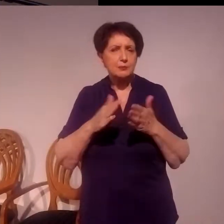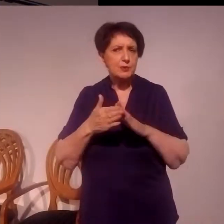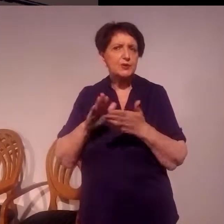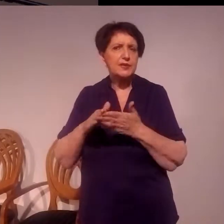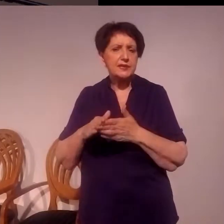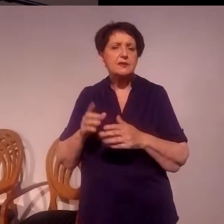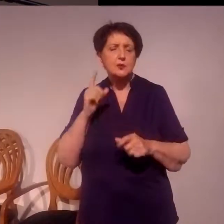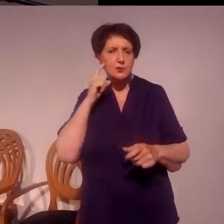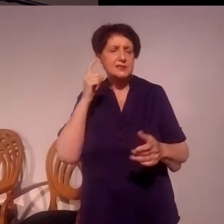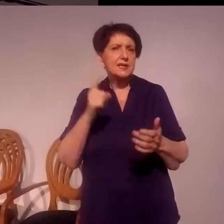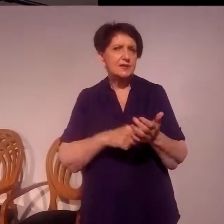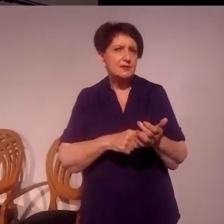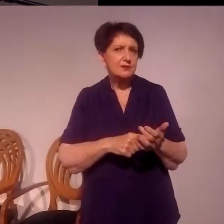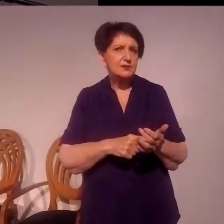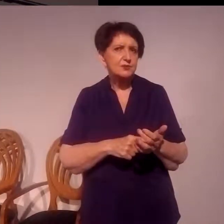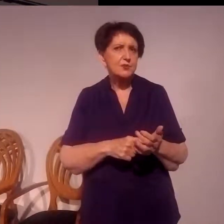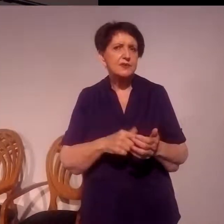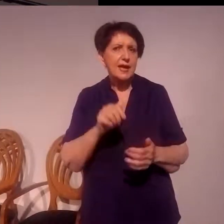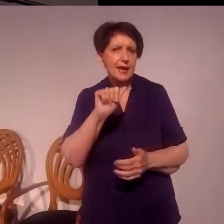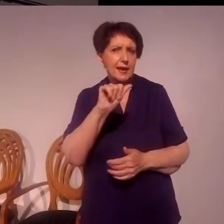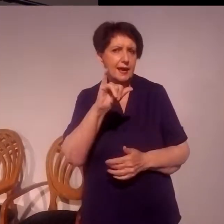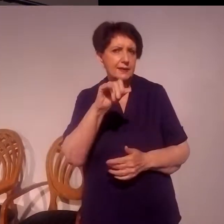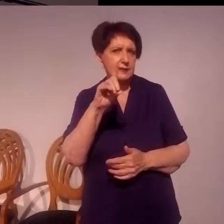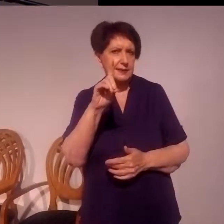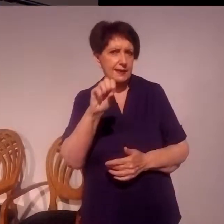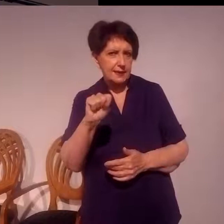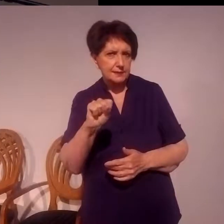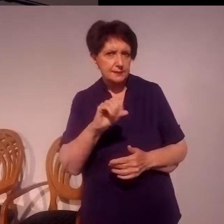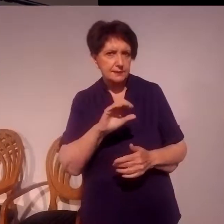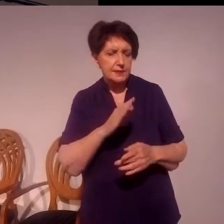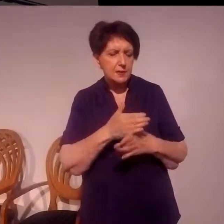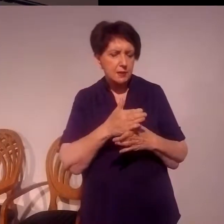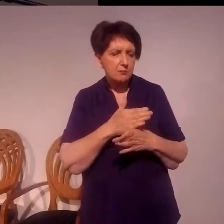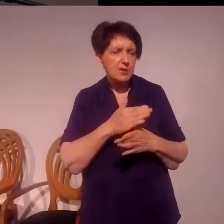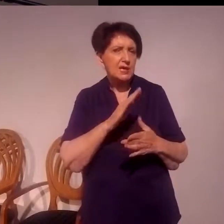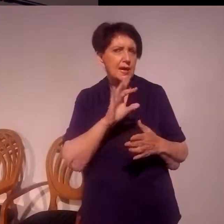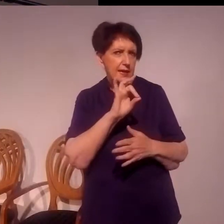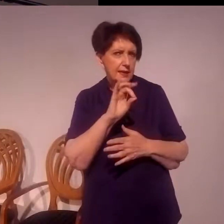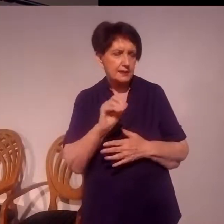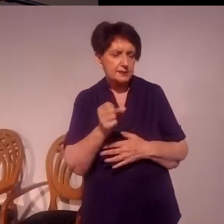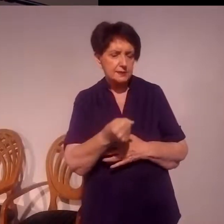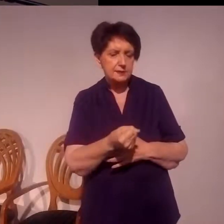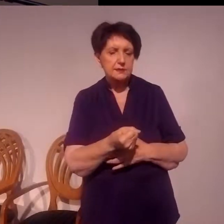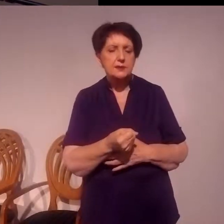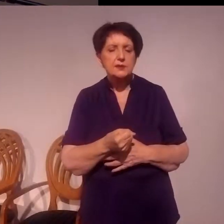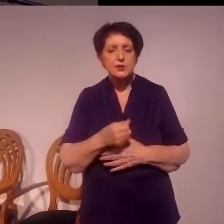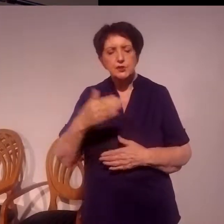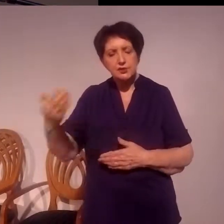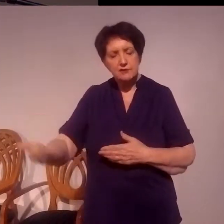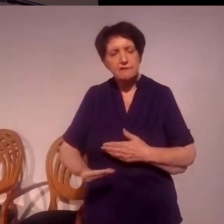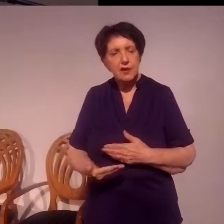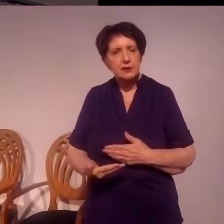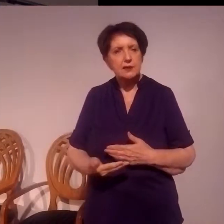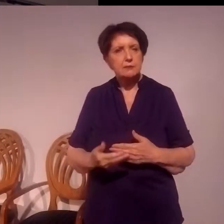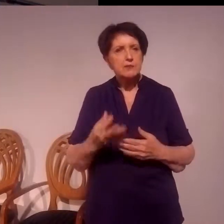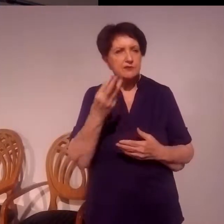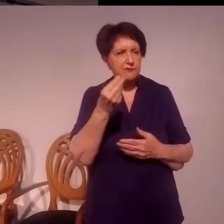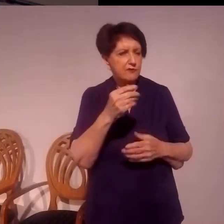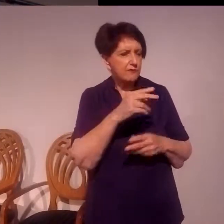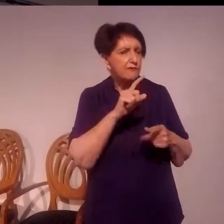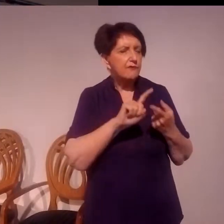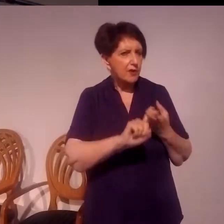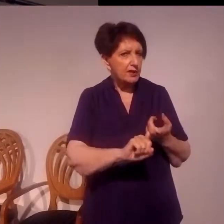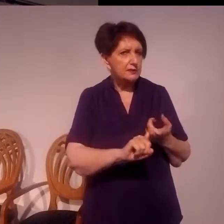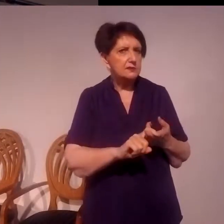was diagnosed with AIDS in the mid-'80s. And Louise invited him and a few of his friends to sit in her living room and explore ways